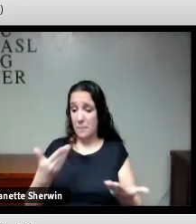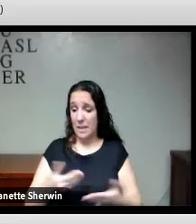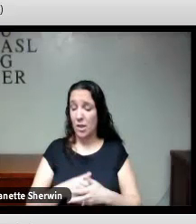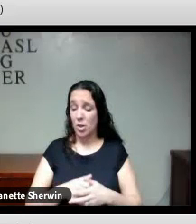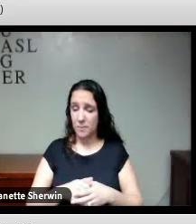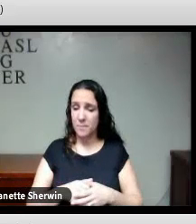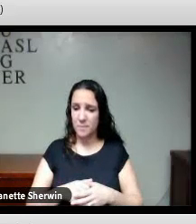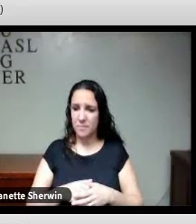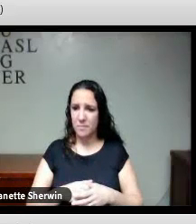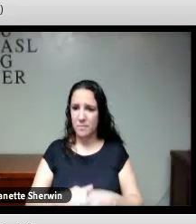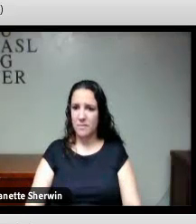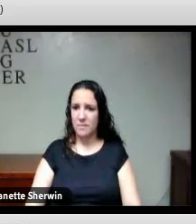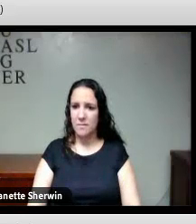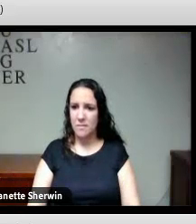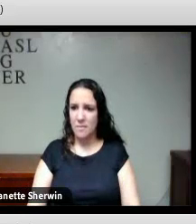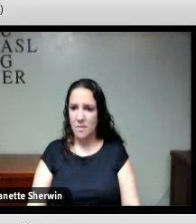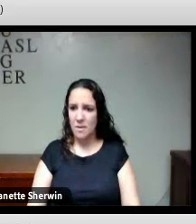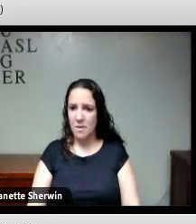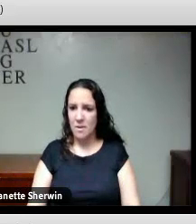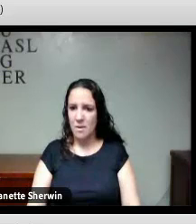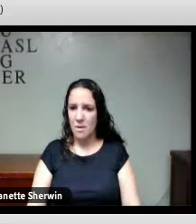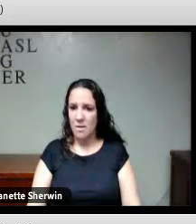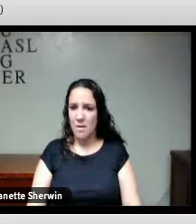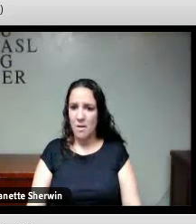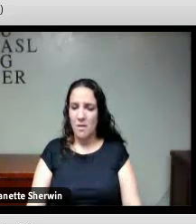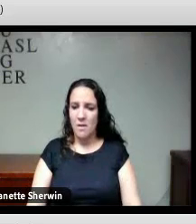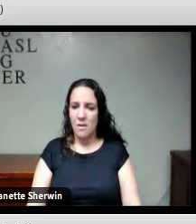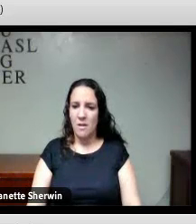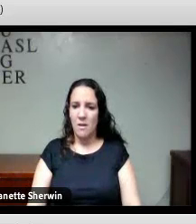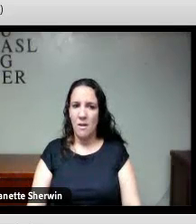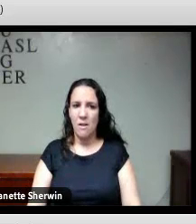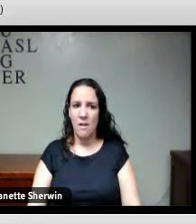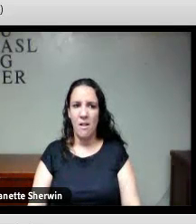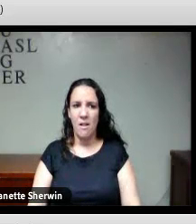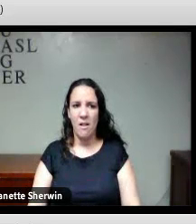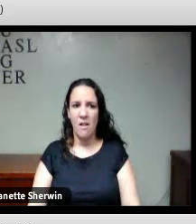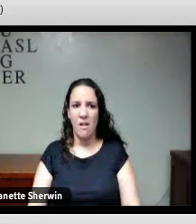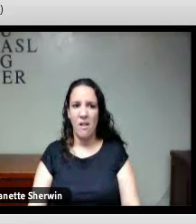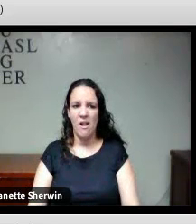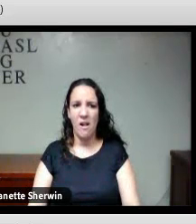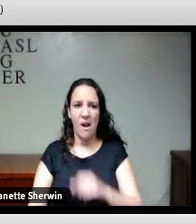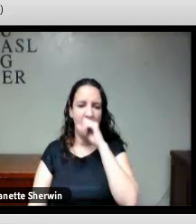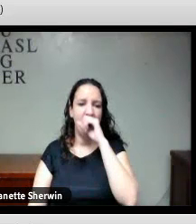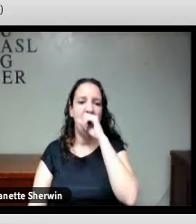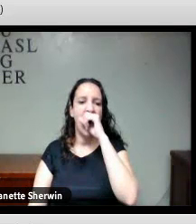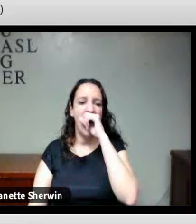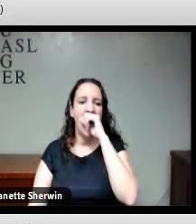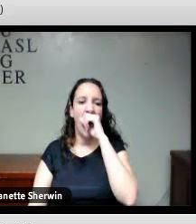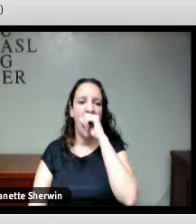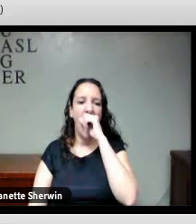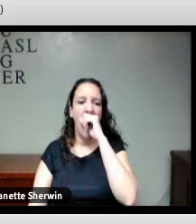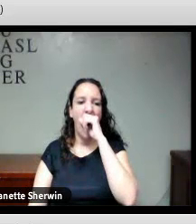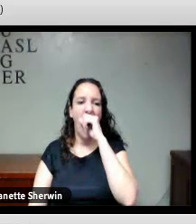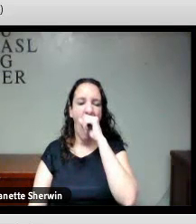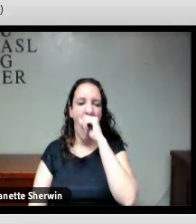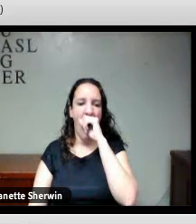with. Okay, let's look and see if I've got anything on the list that you didn't put. We've said patience. I think that is